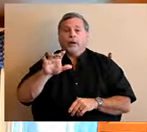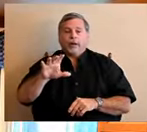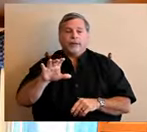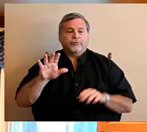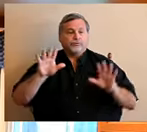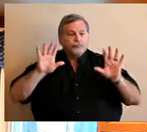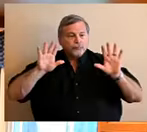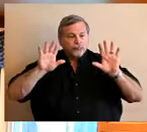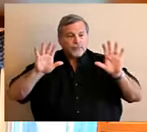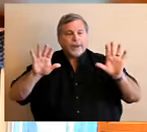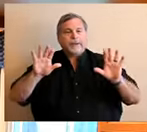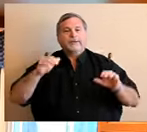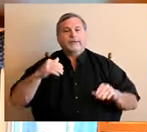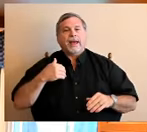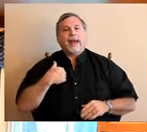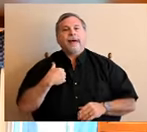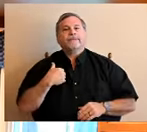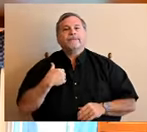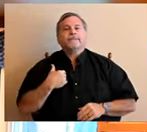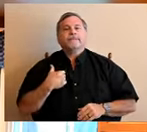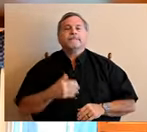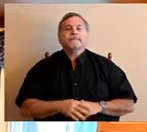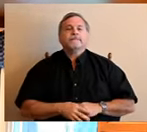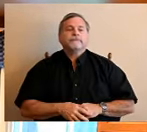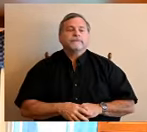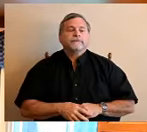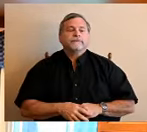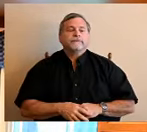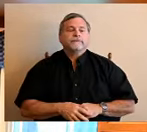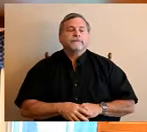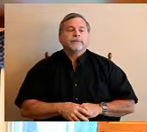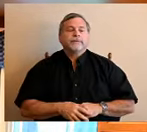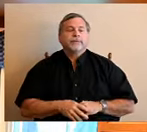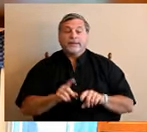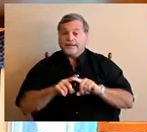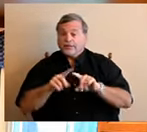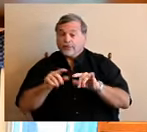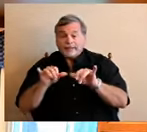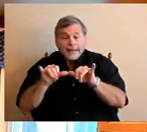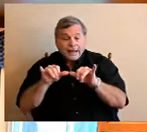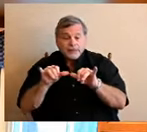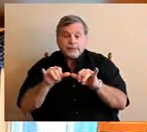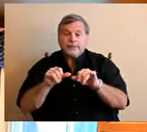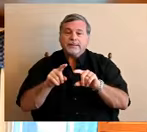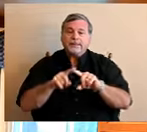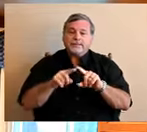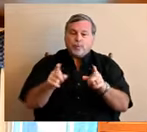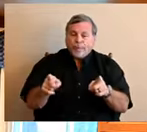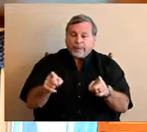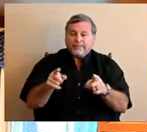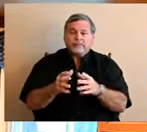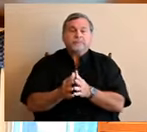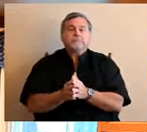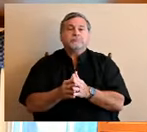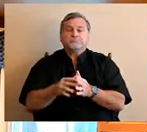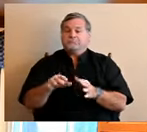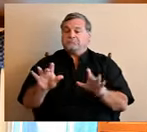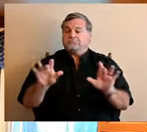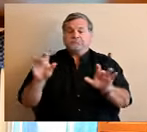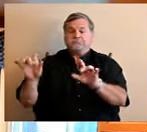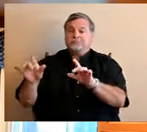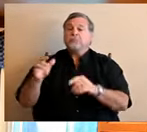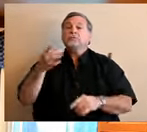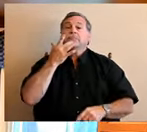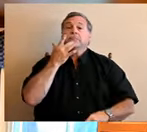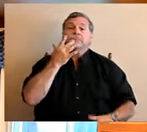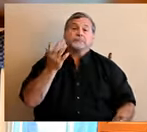It's a great thing to have in your drawer when you're doing cooking. So microplanes, they come in different sizes, different widths. Pick which one you